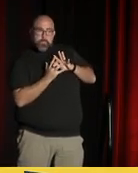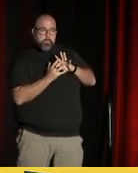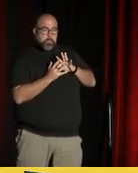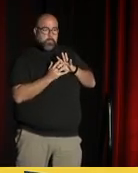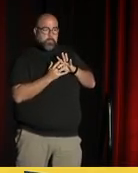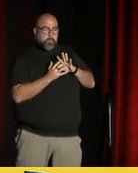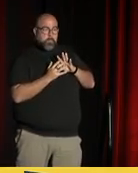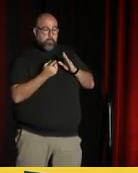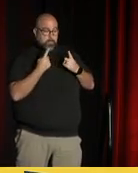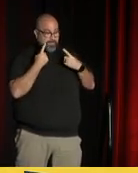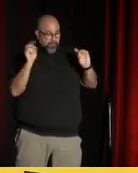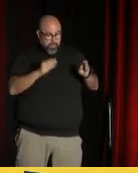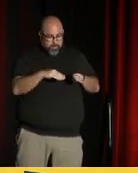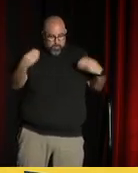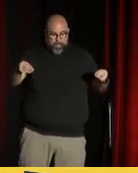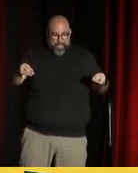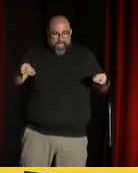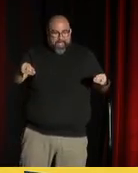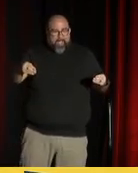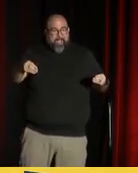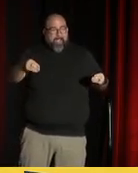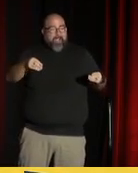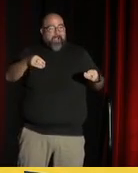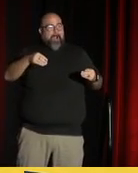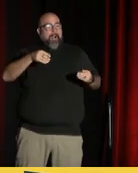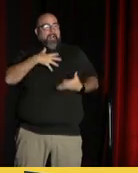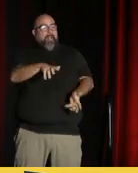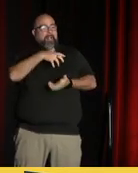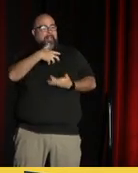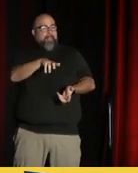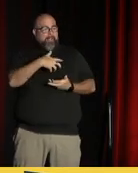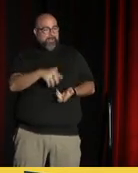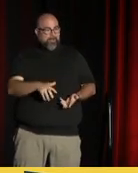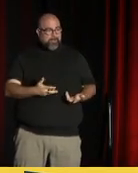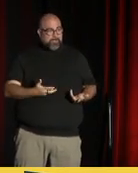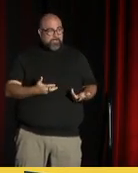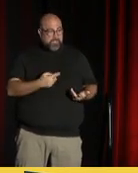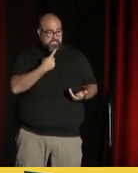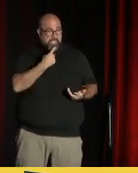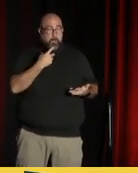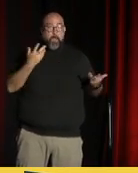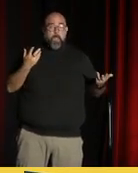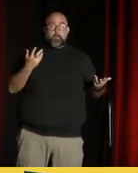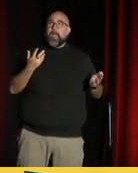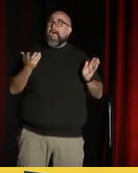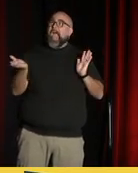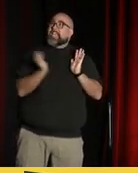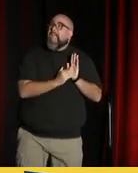was successful, he just started to laugh. And he said,